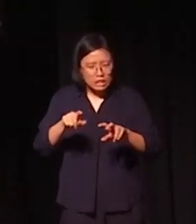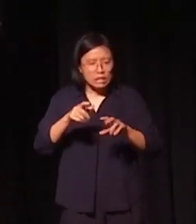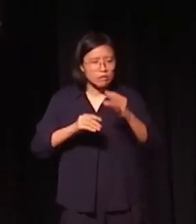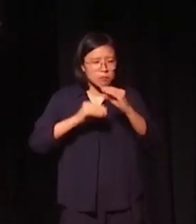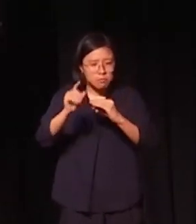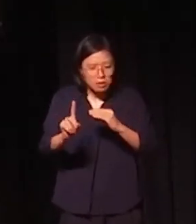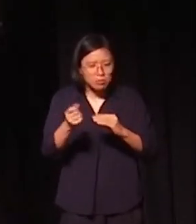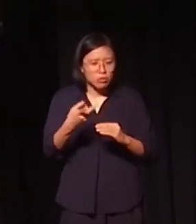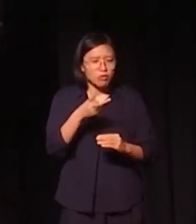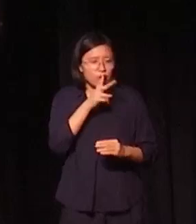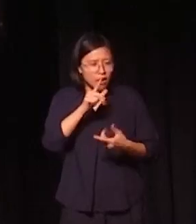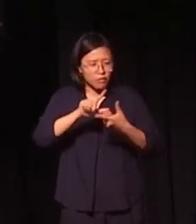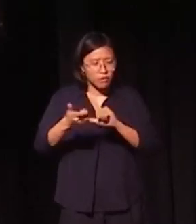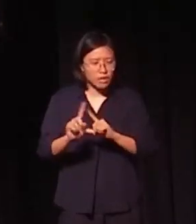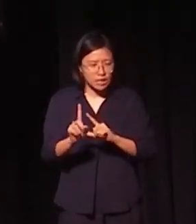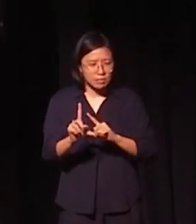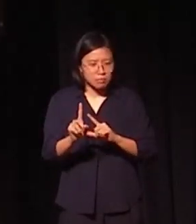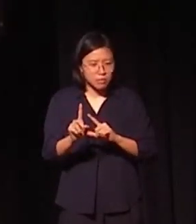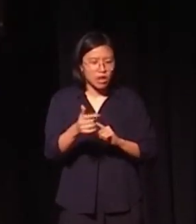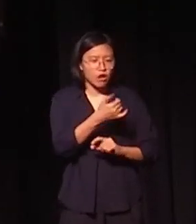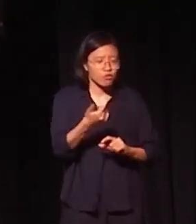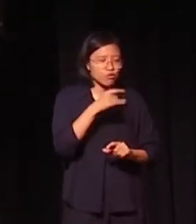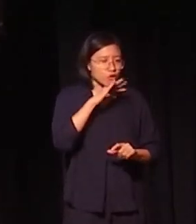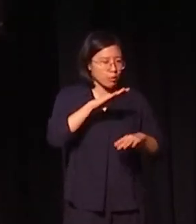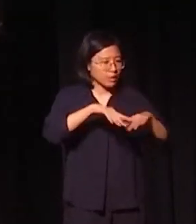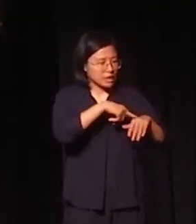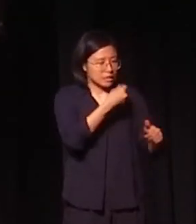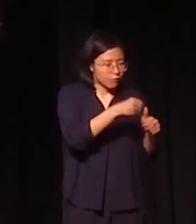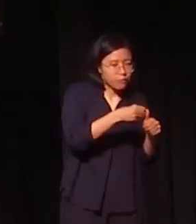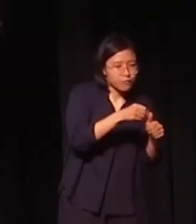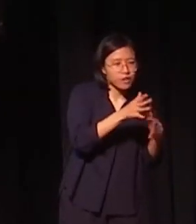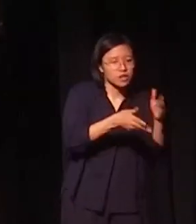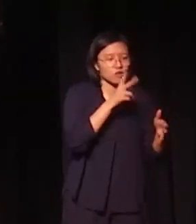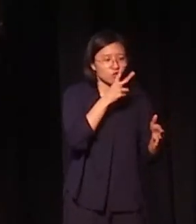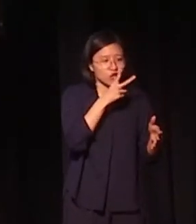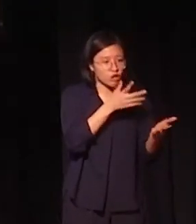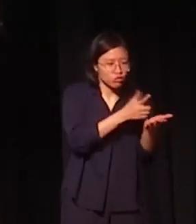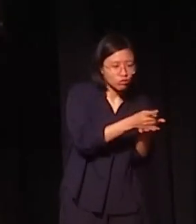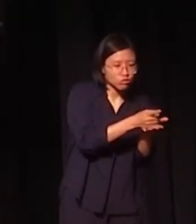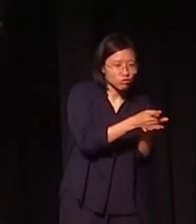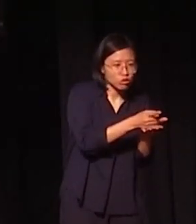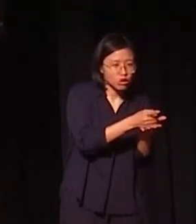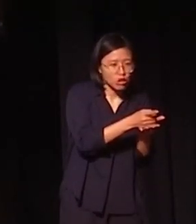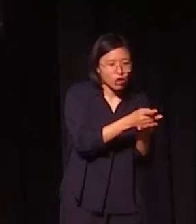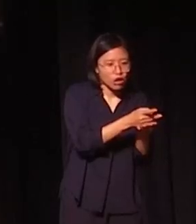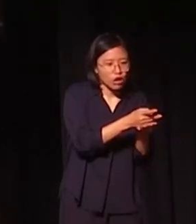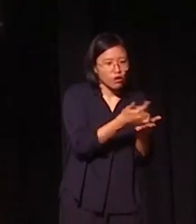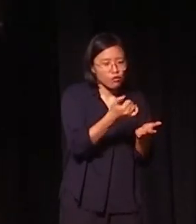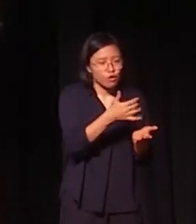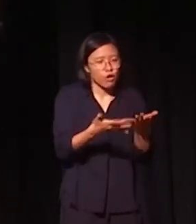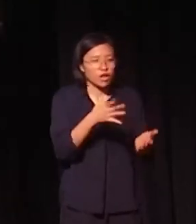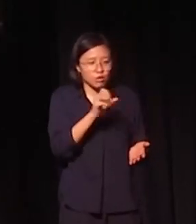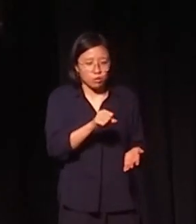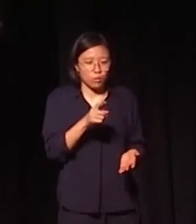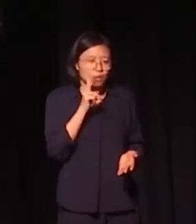think that we often, the way we train sign language interpreters is I think we remove some of those natural instincts, or